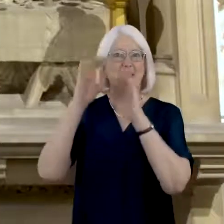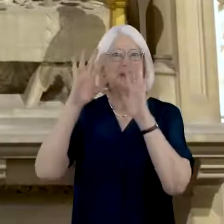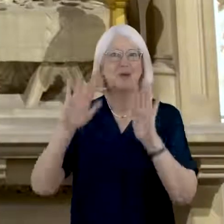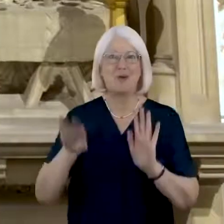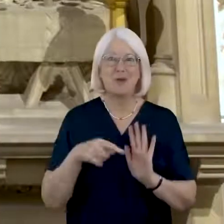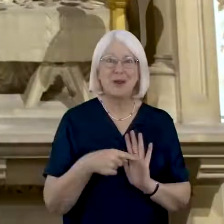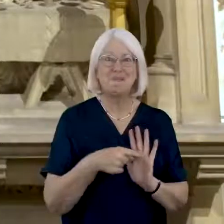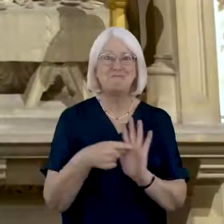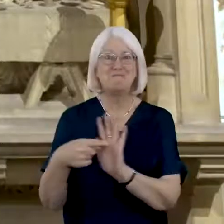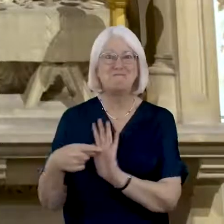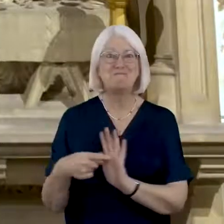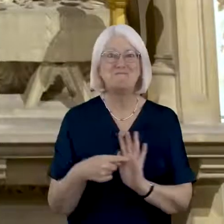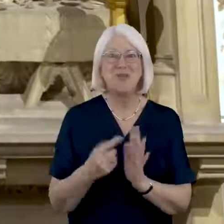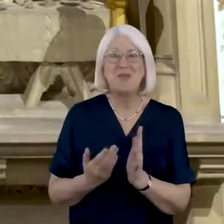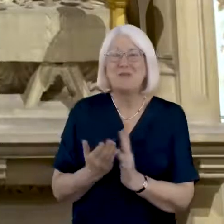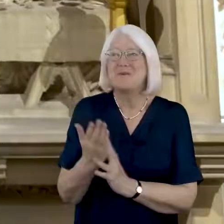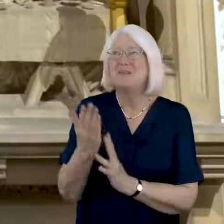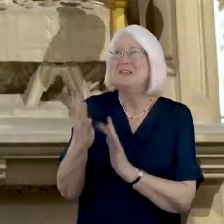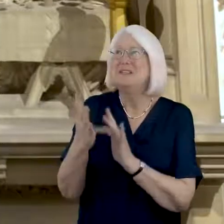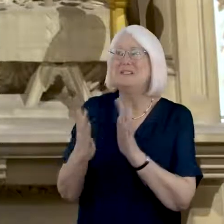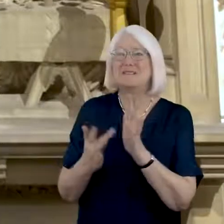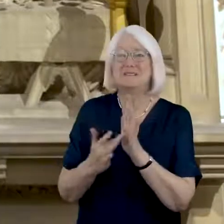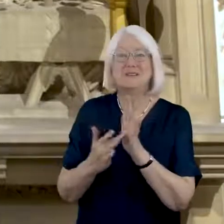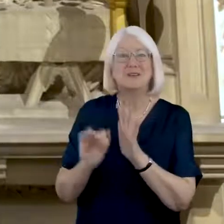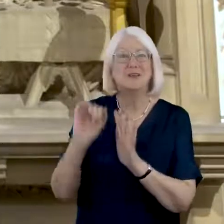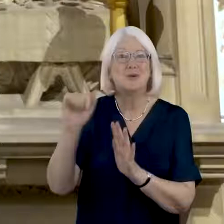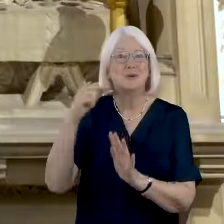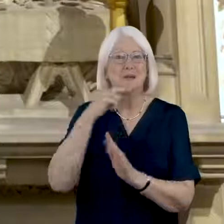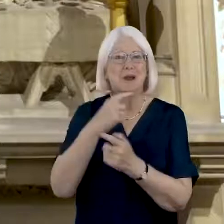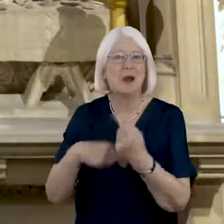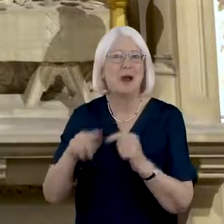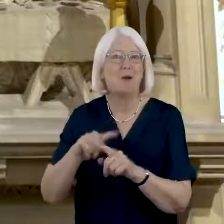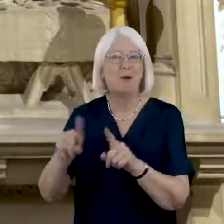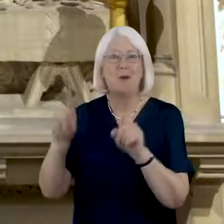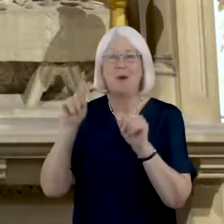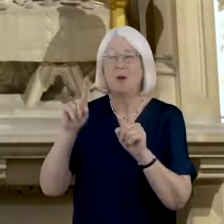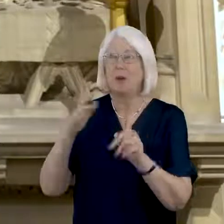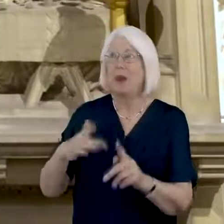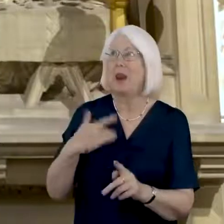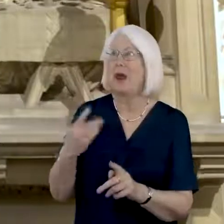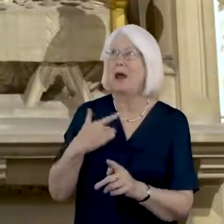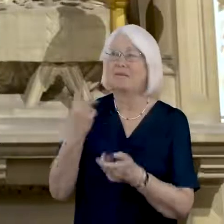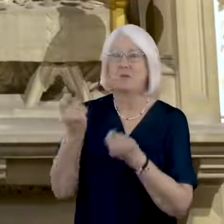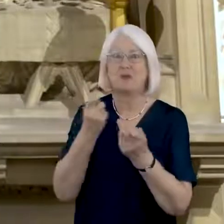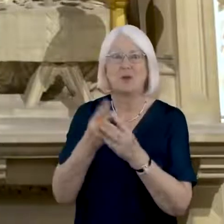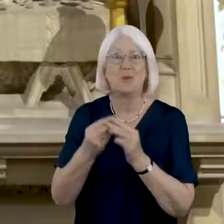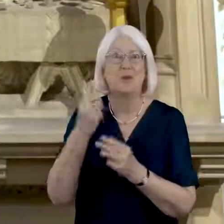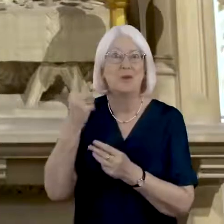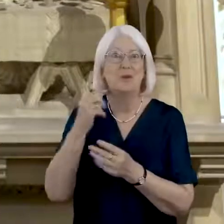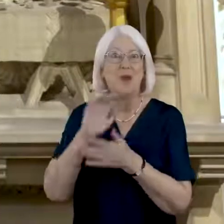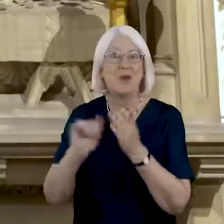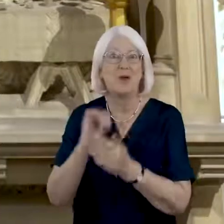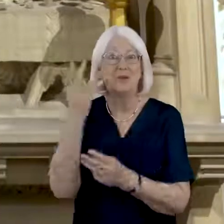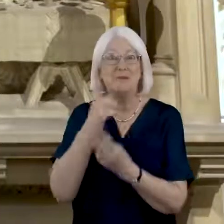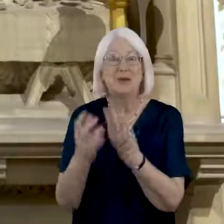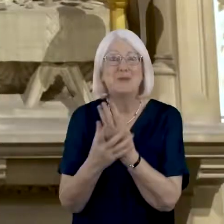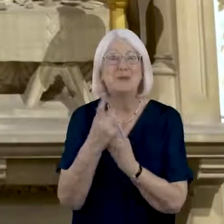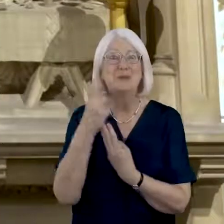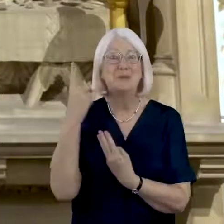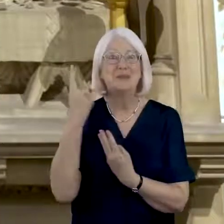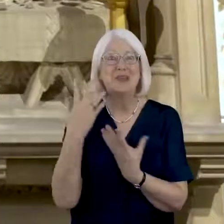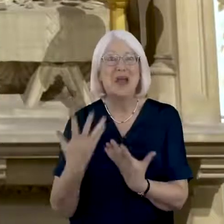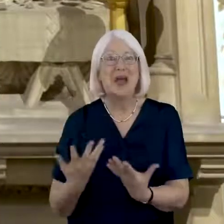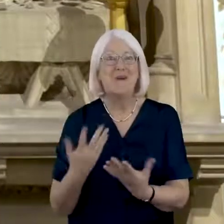Son, our Lord, who is alive and reigns with you, now in the unity of the Holy Spirit, one God, now